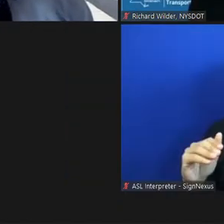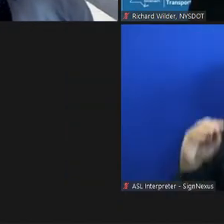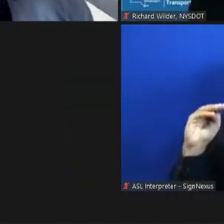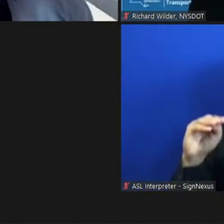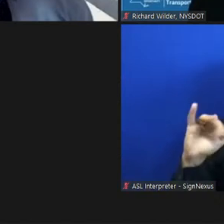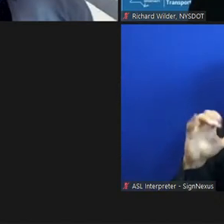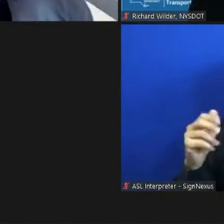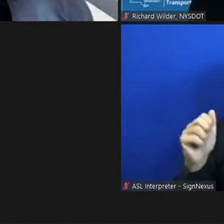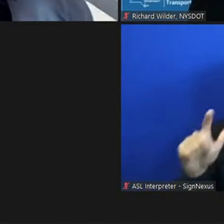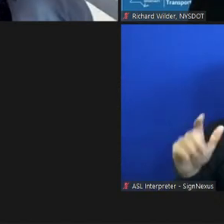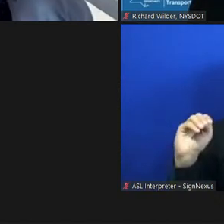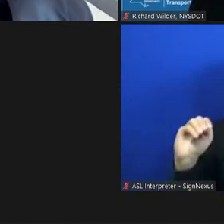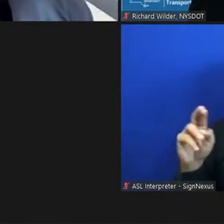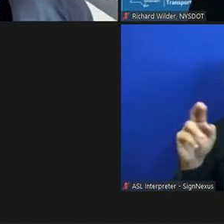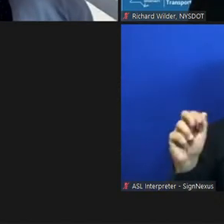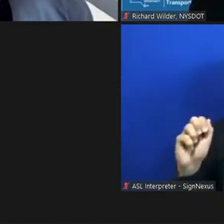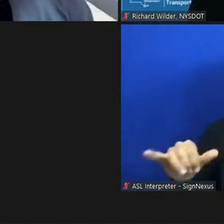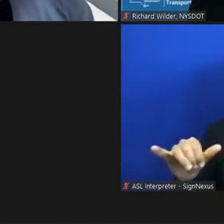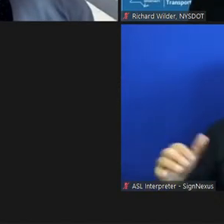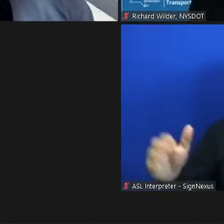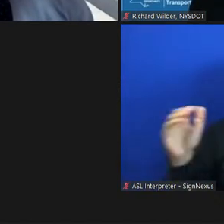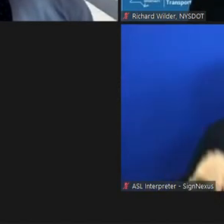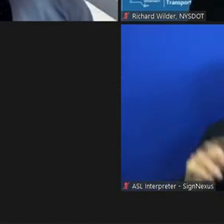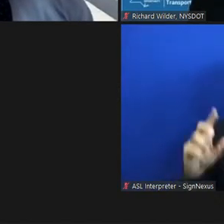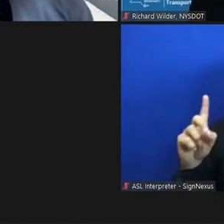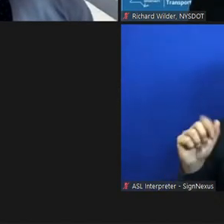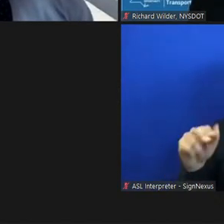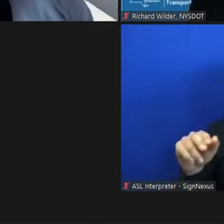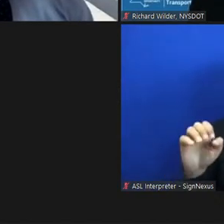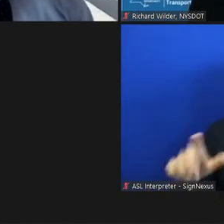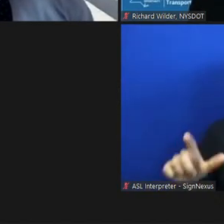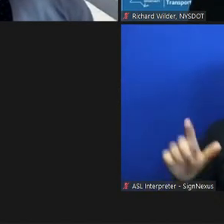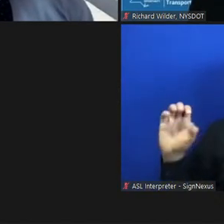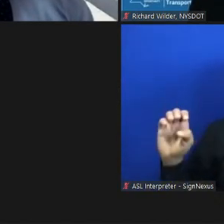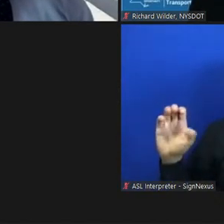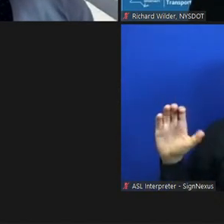Michael Murray bought by Daniel Ekman